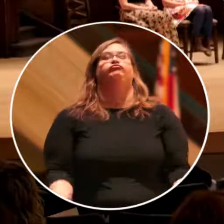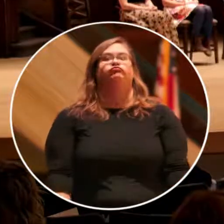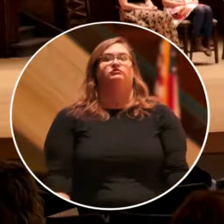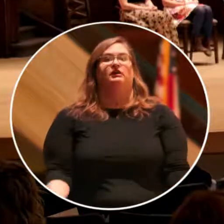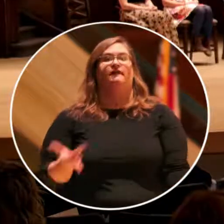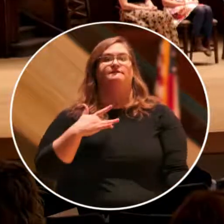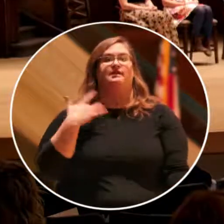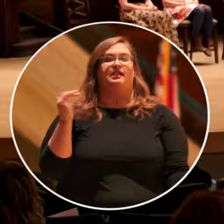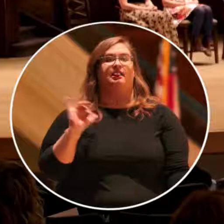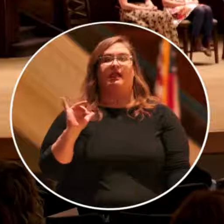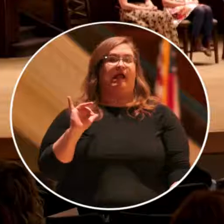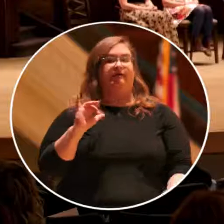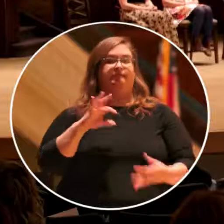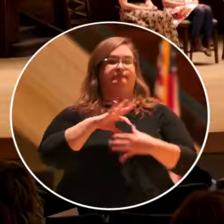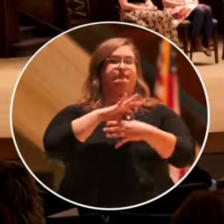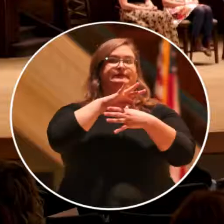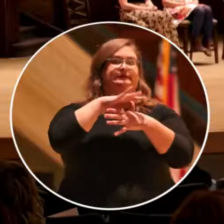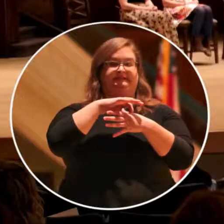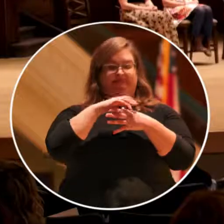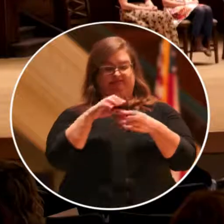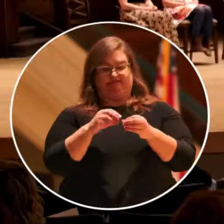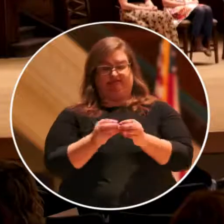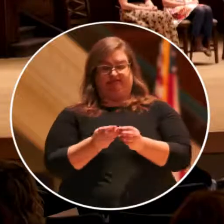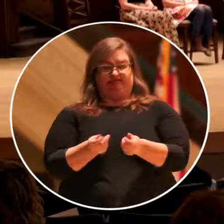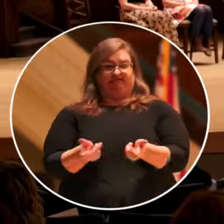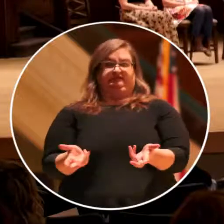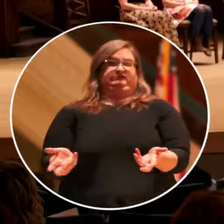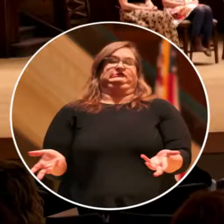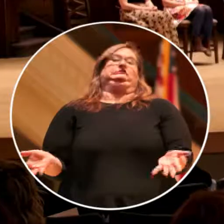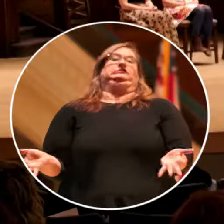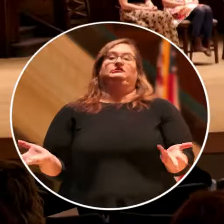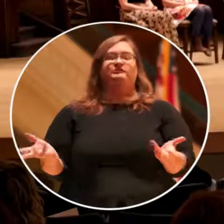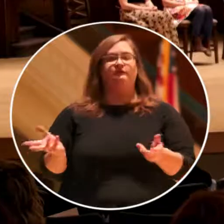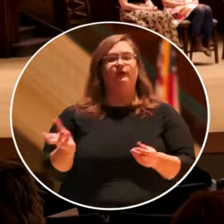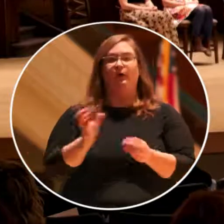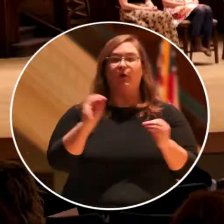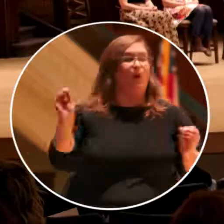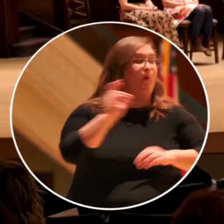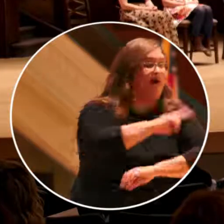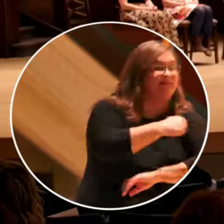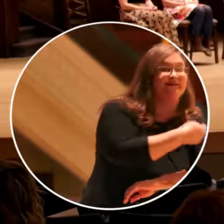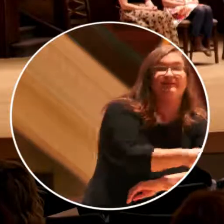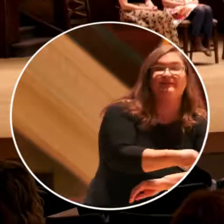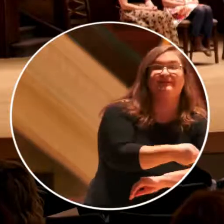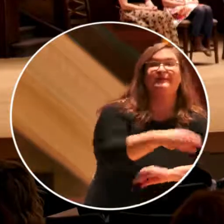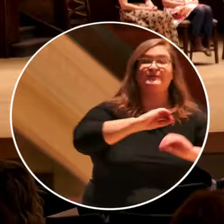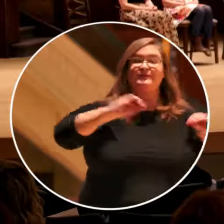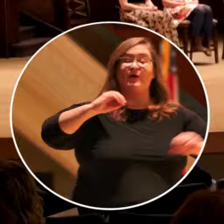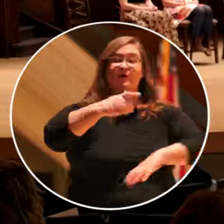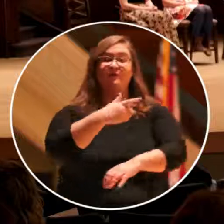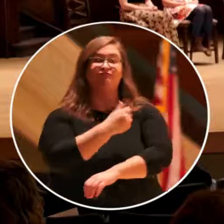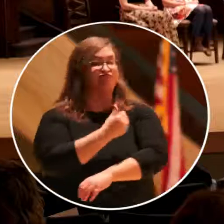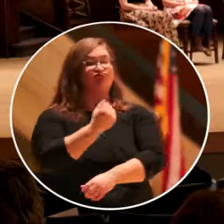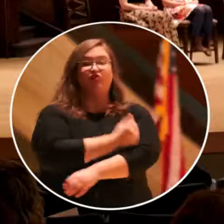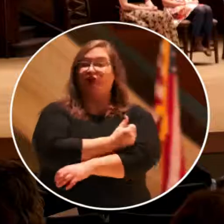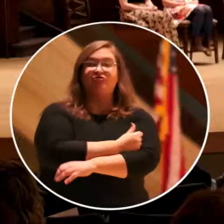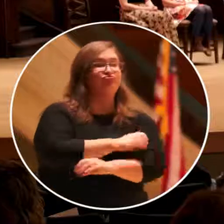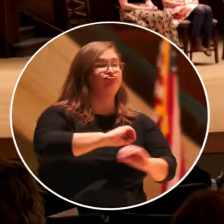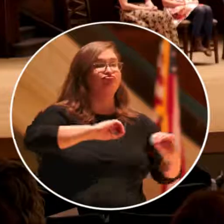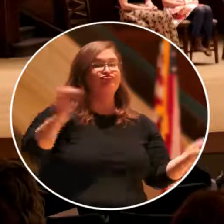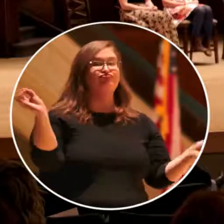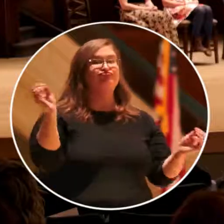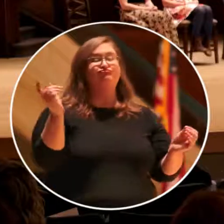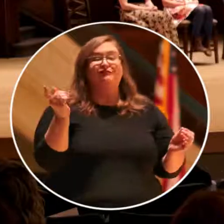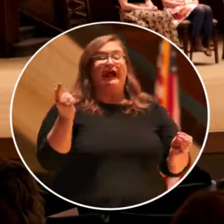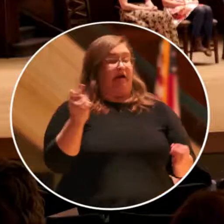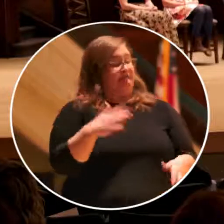it, all natural. No hospital, no drugs. I was a goddess.